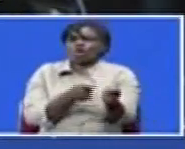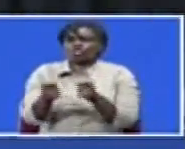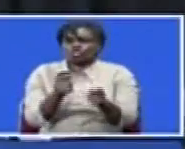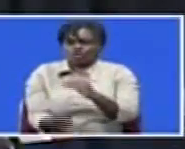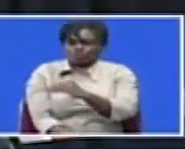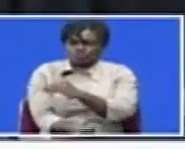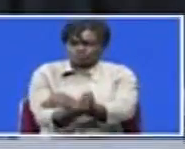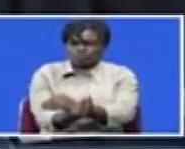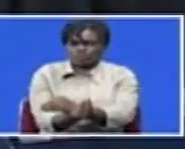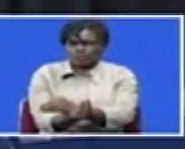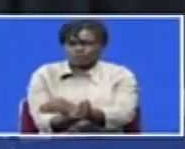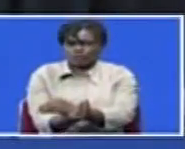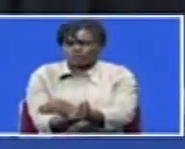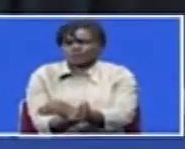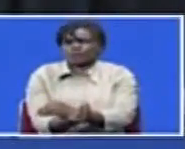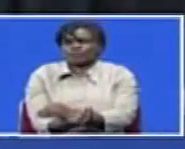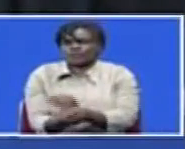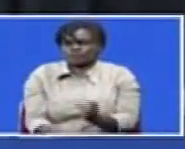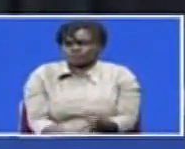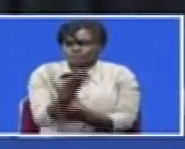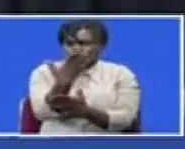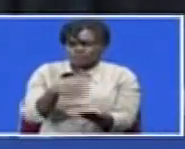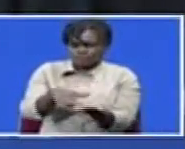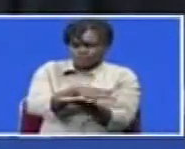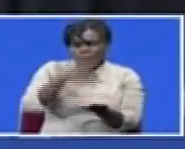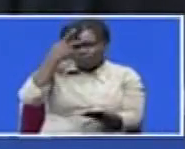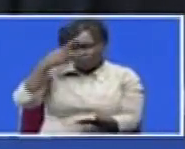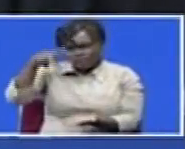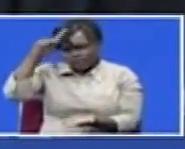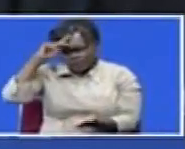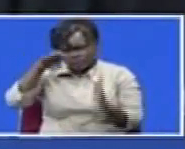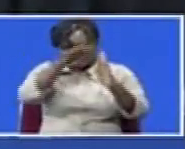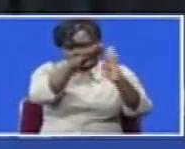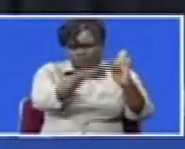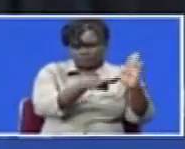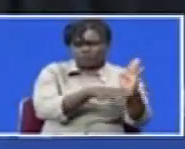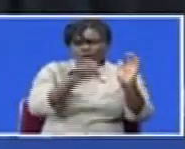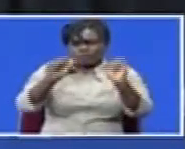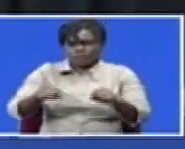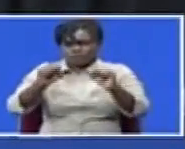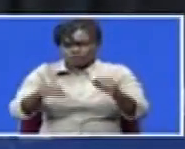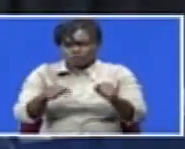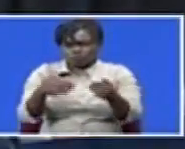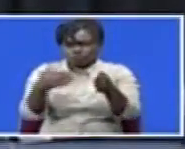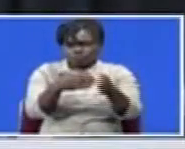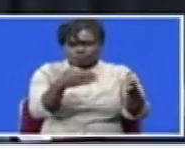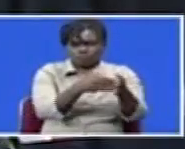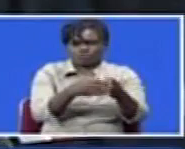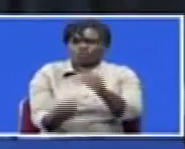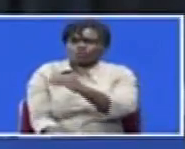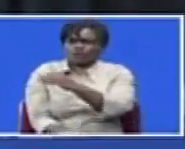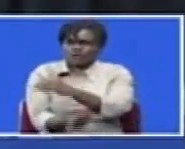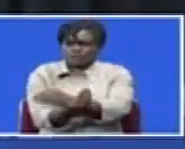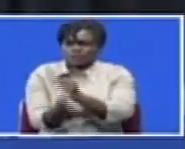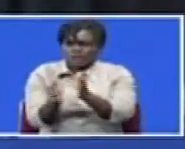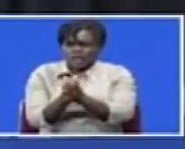them. Service must establish systems, policies, procedures and structures that enhance corruption prevention and